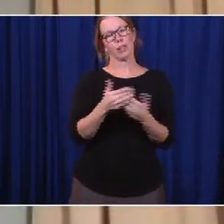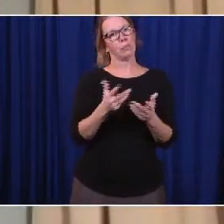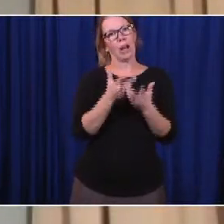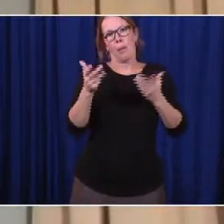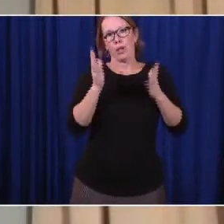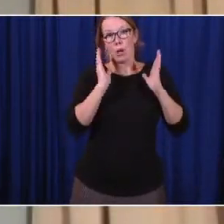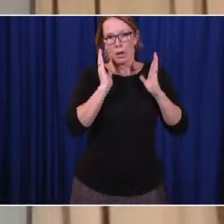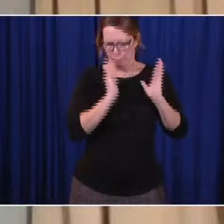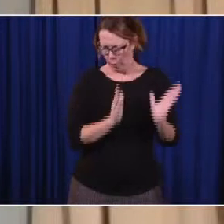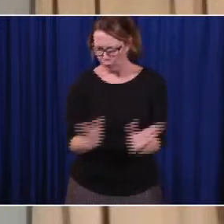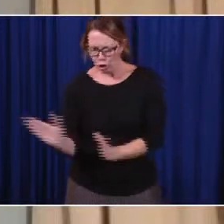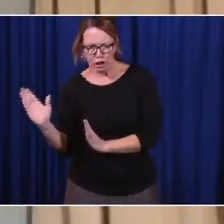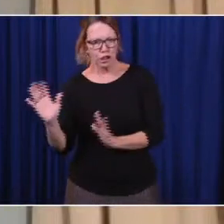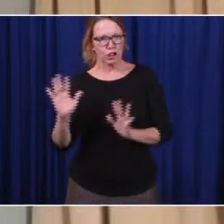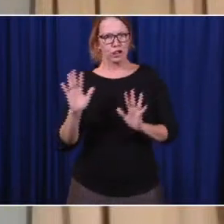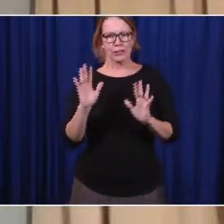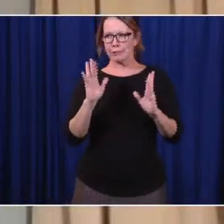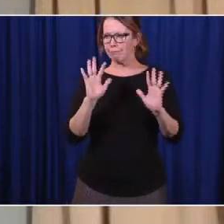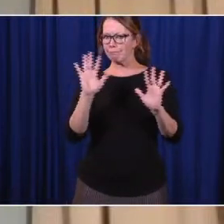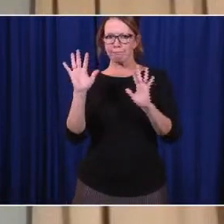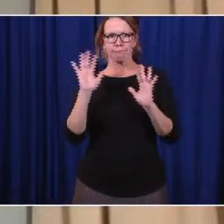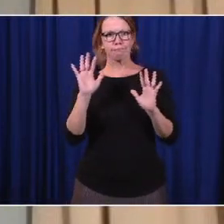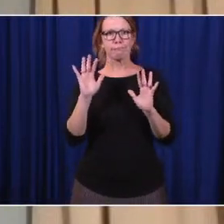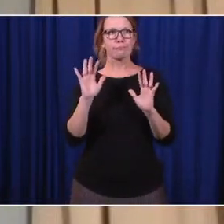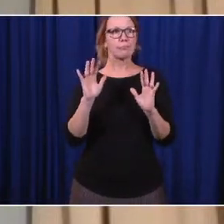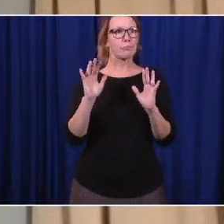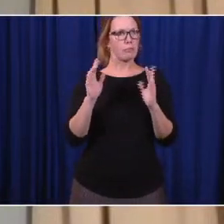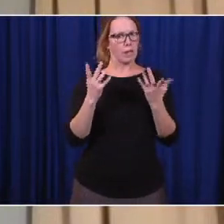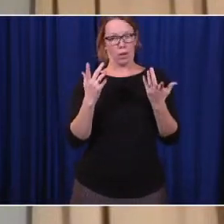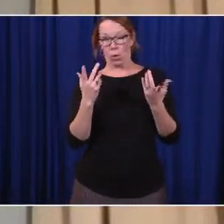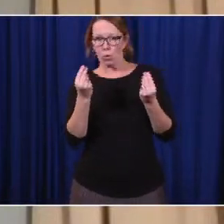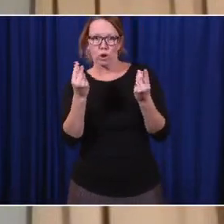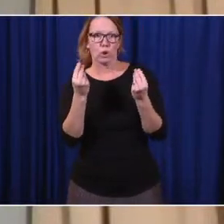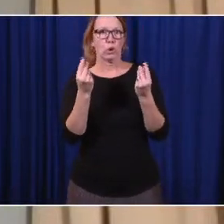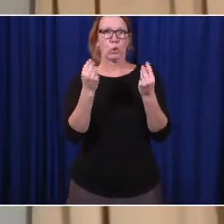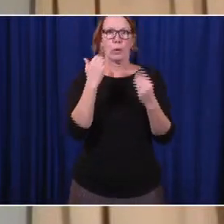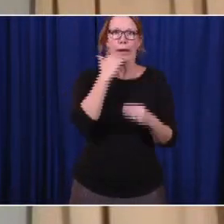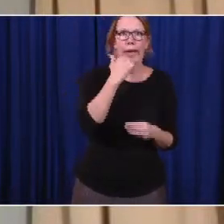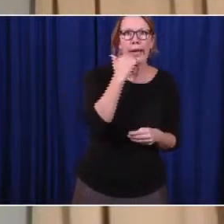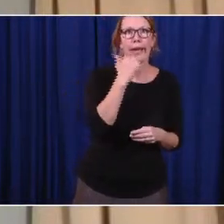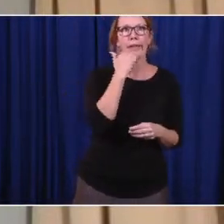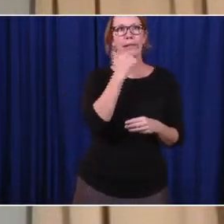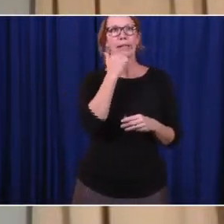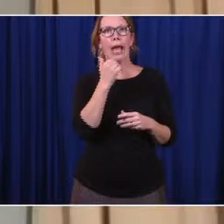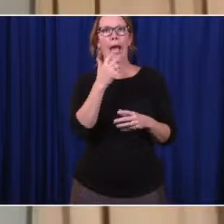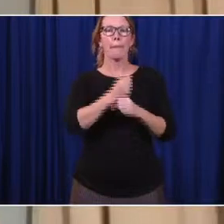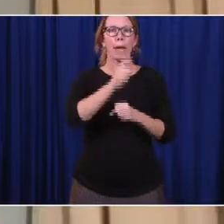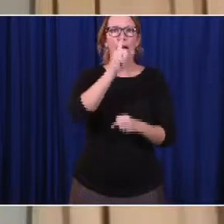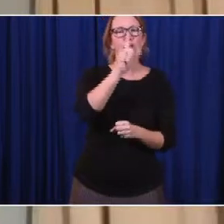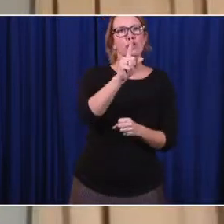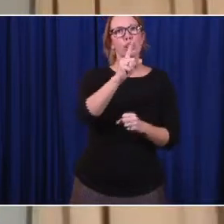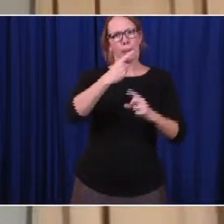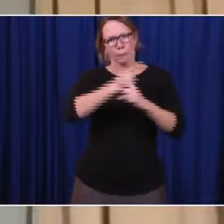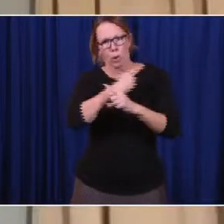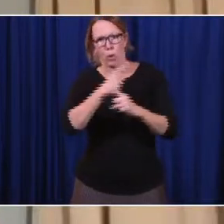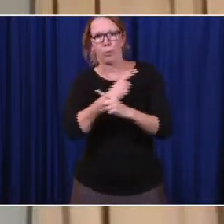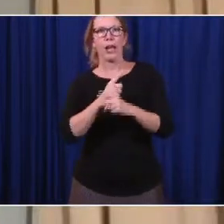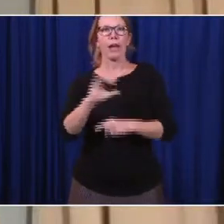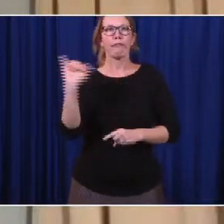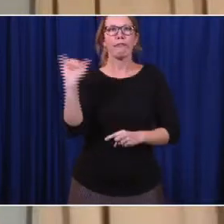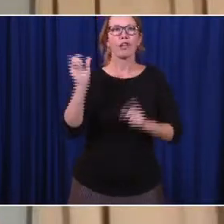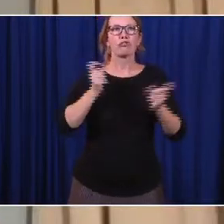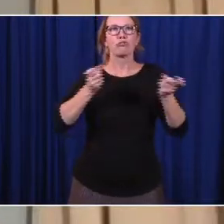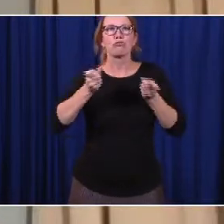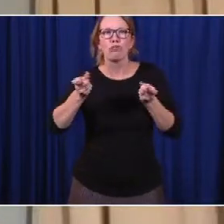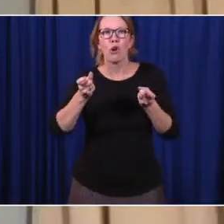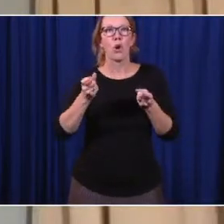make, no matter how many things we do to do the proper infection control. We had great